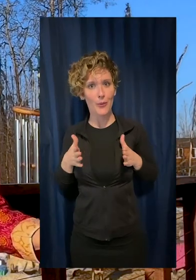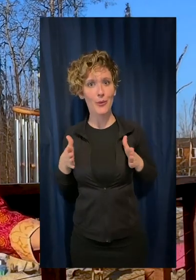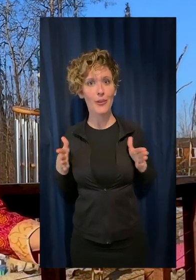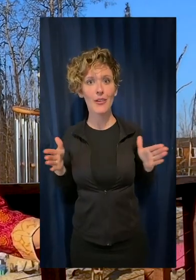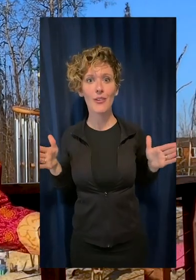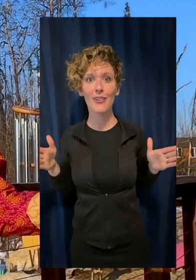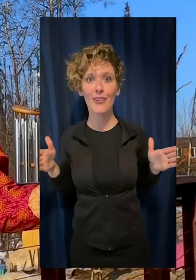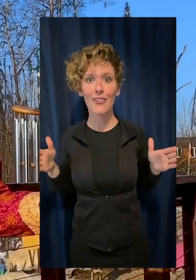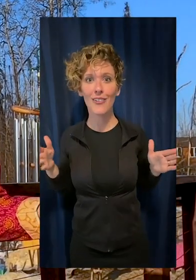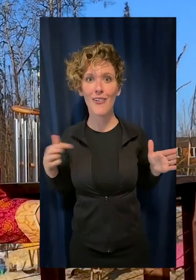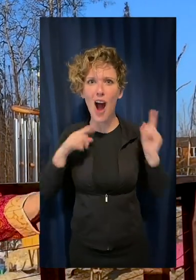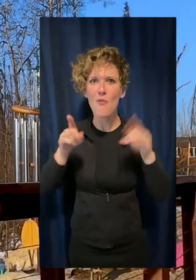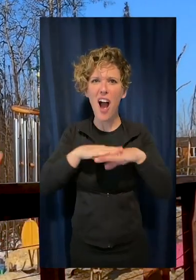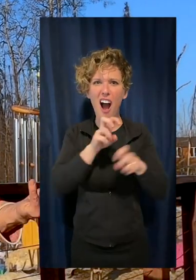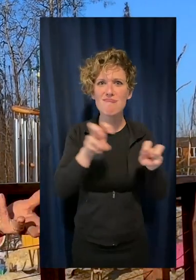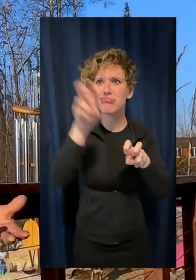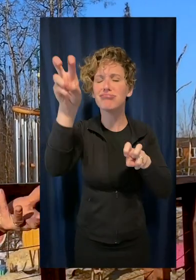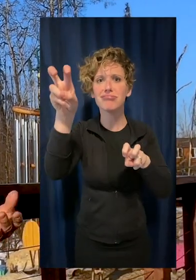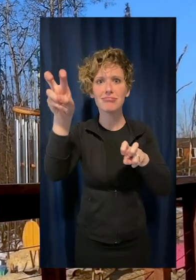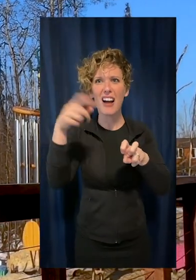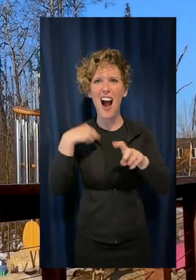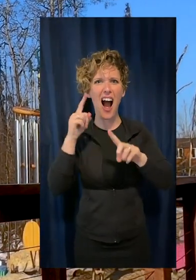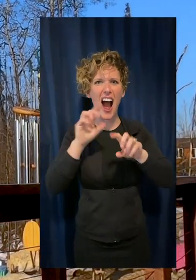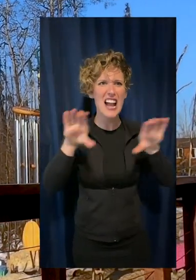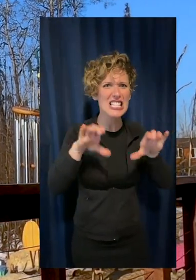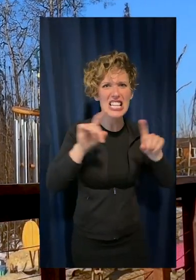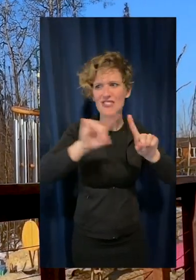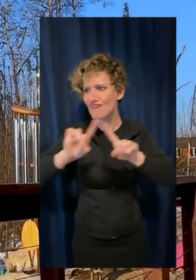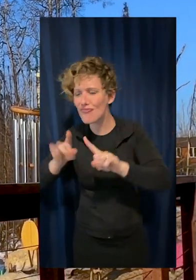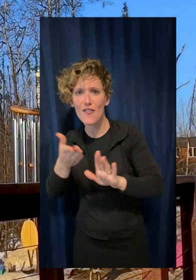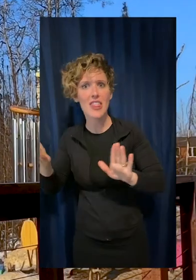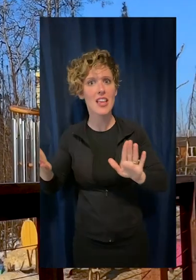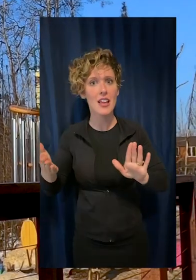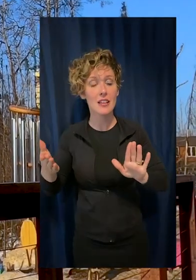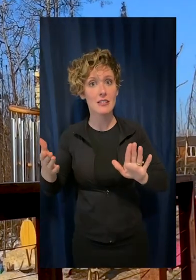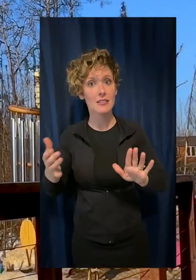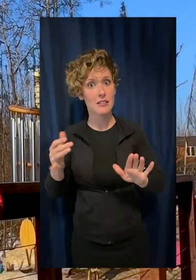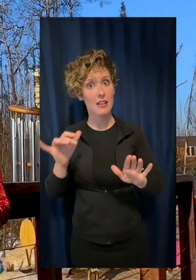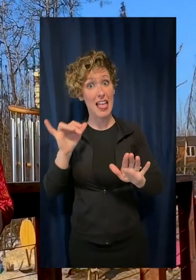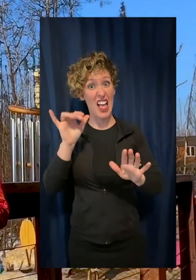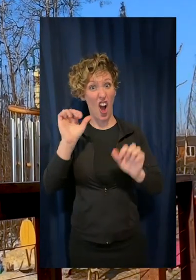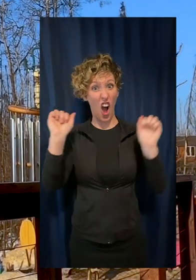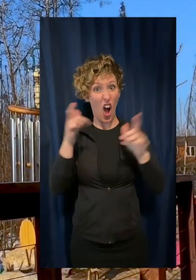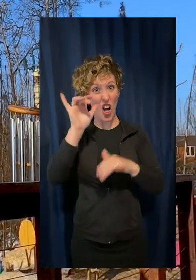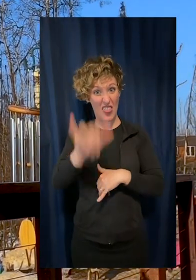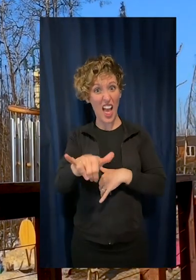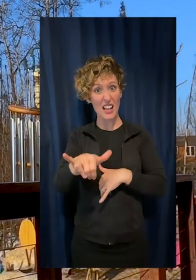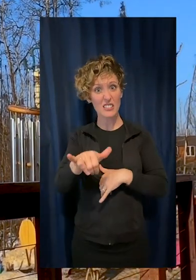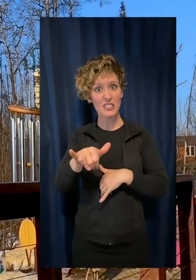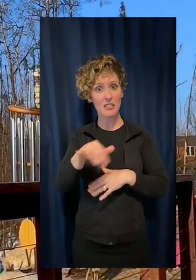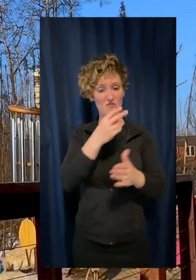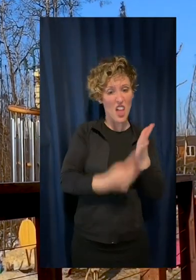who you see here today, who you see with the accomplishments that you might credit me with, and perhaps failures as